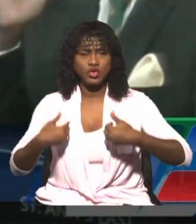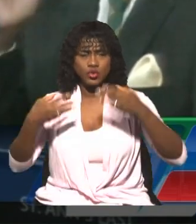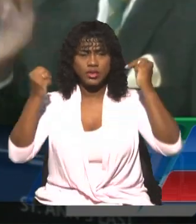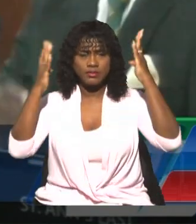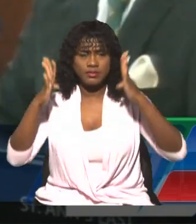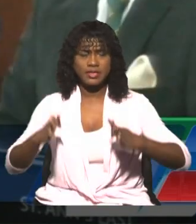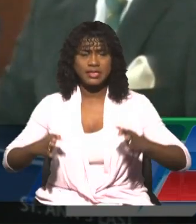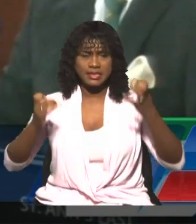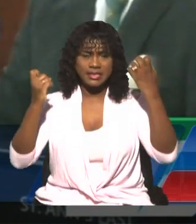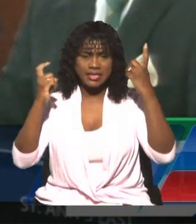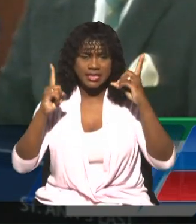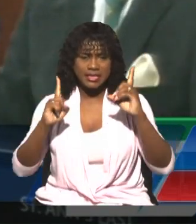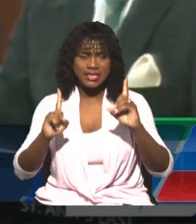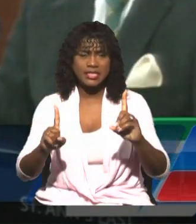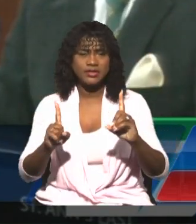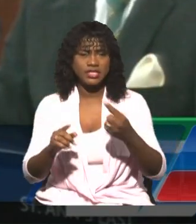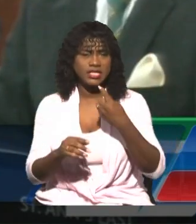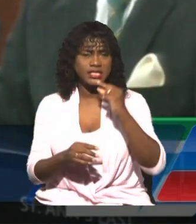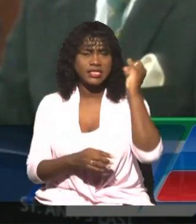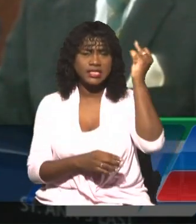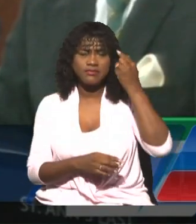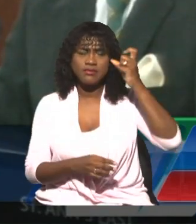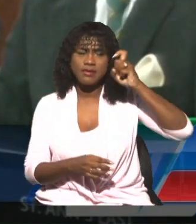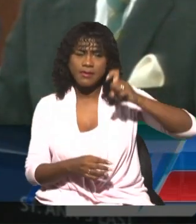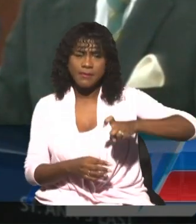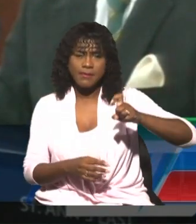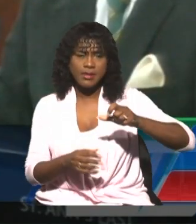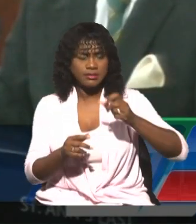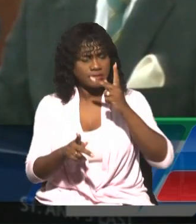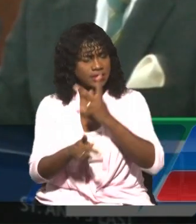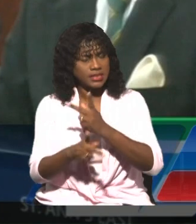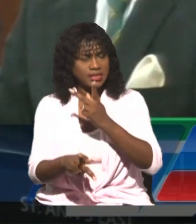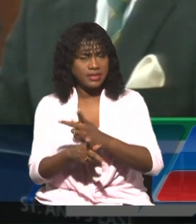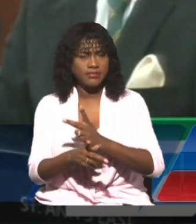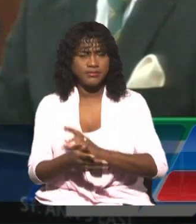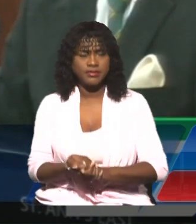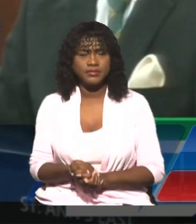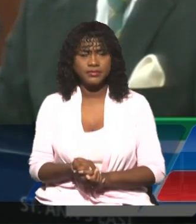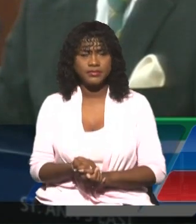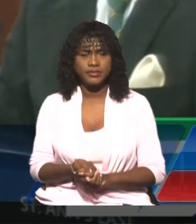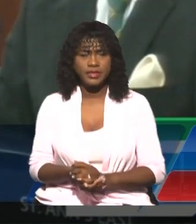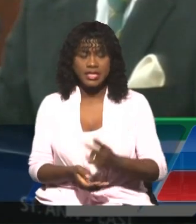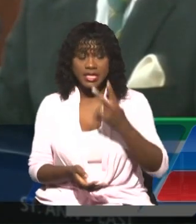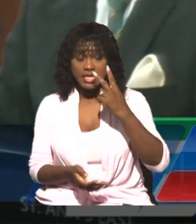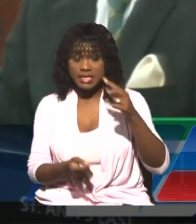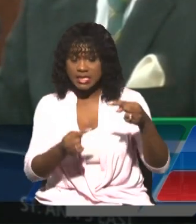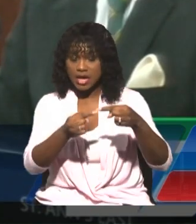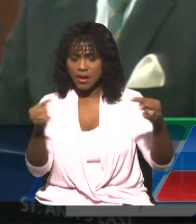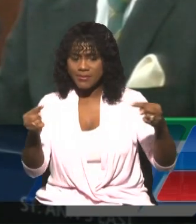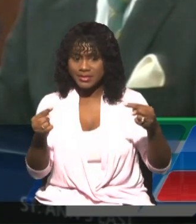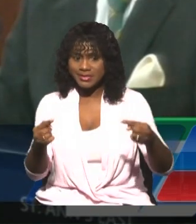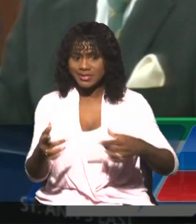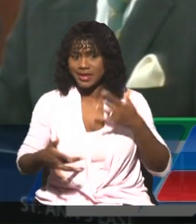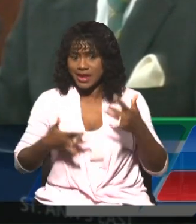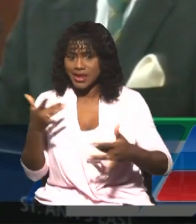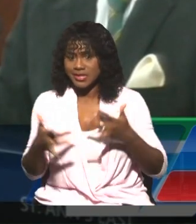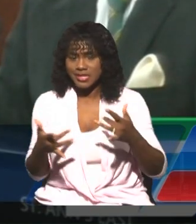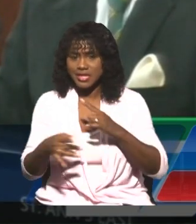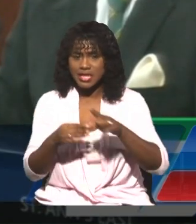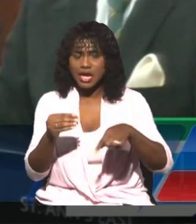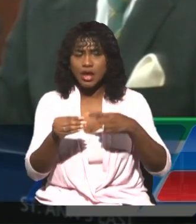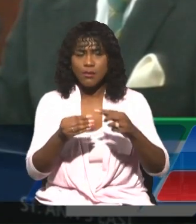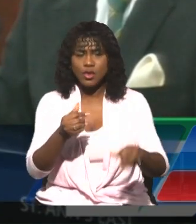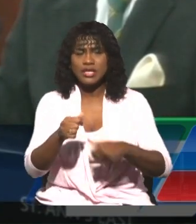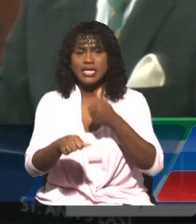Education Sohila McCool, though, said government must proceed with caution. And I see that the opposition is enthusiastic about its